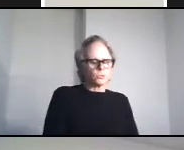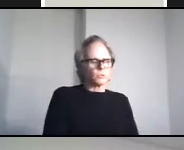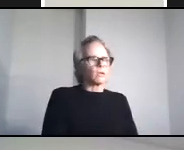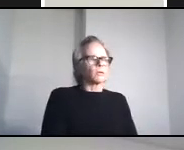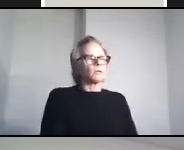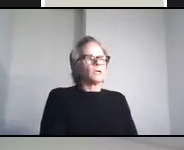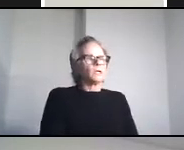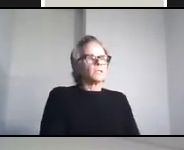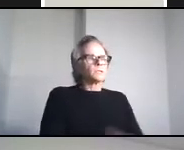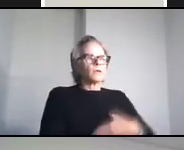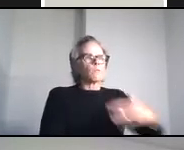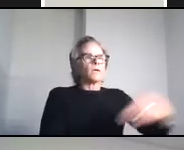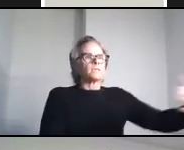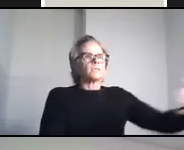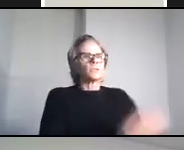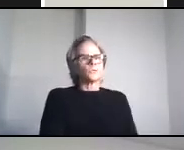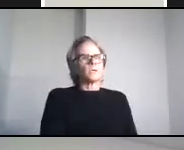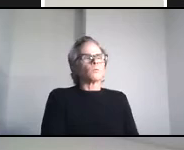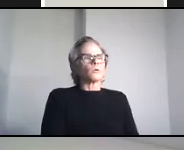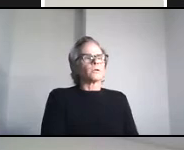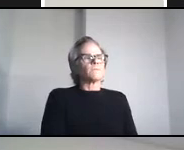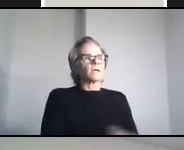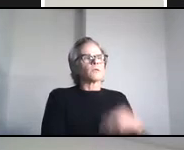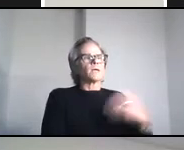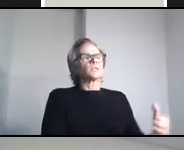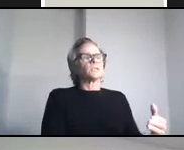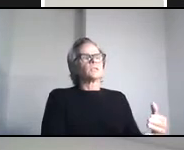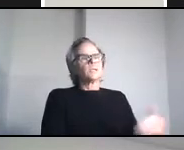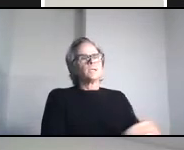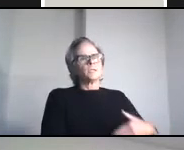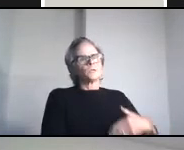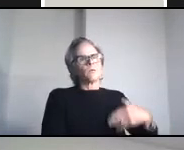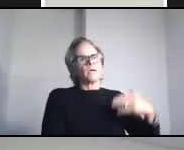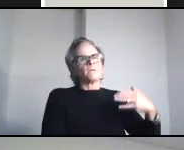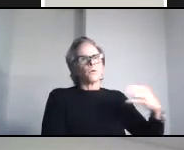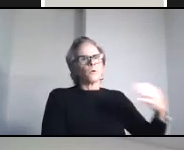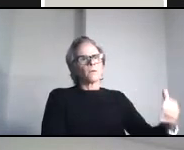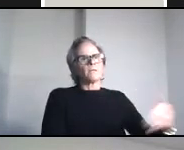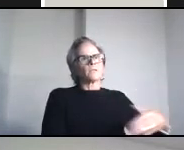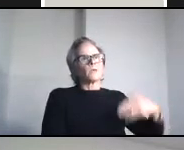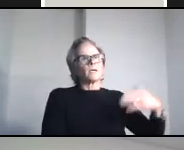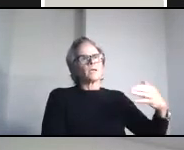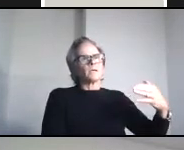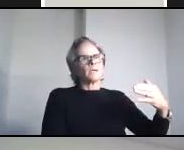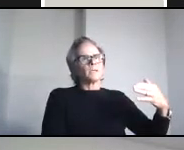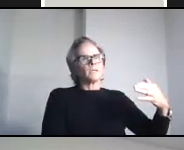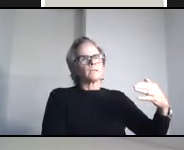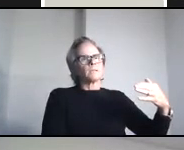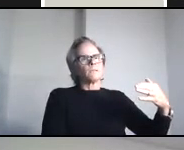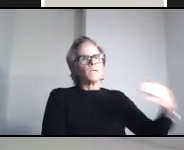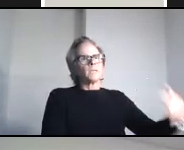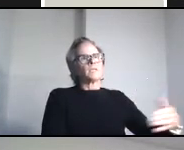and into color. These are our ways into a world of decoration, into a way of ornament, a way